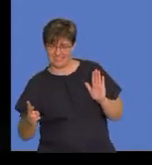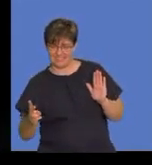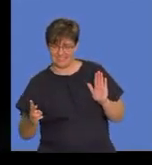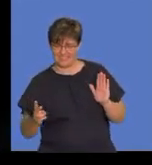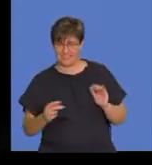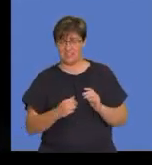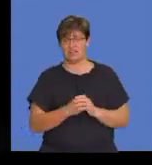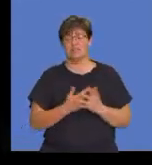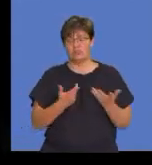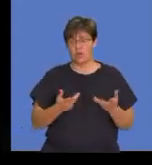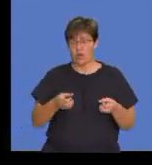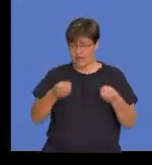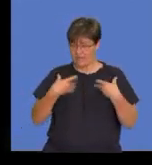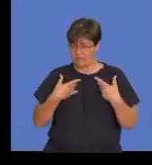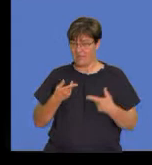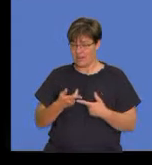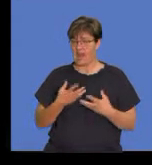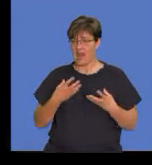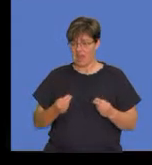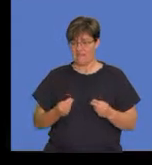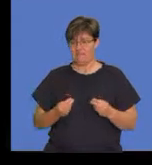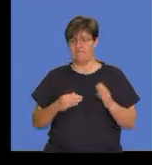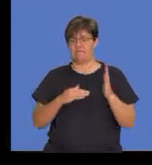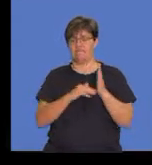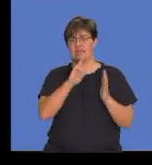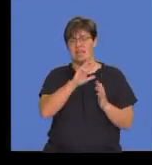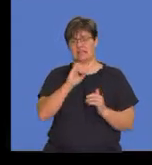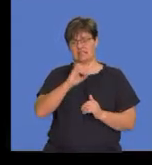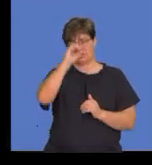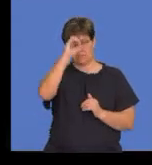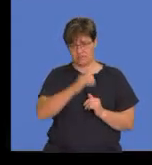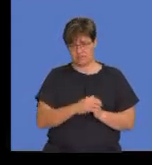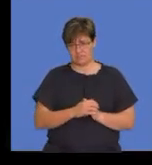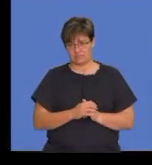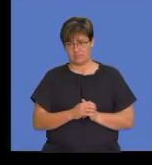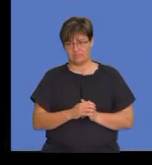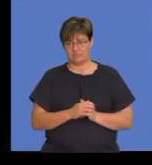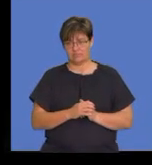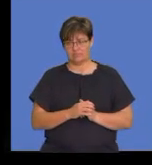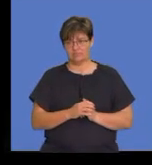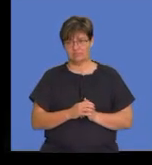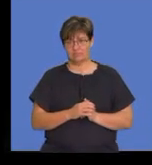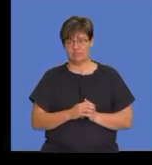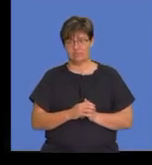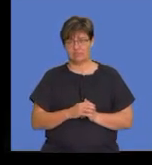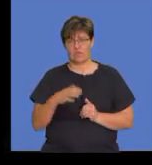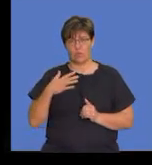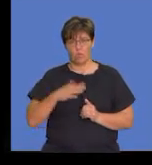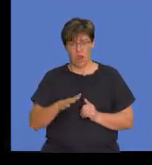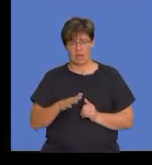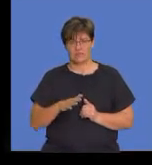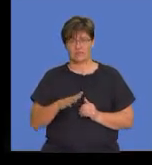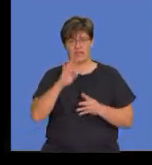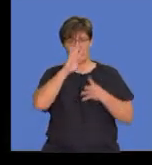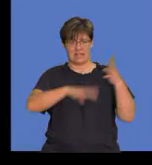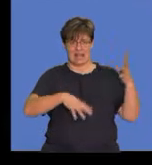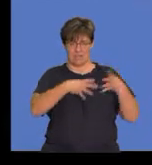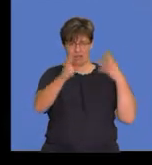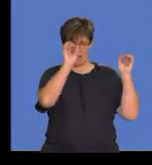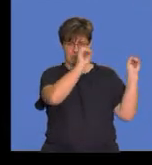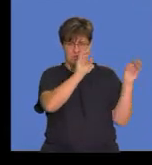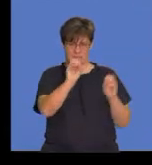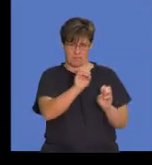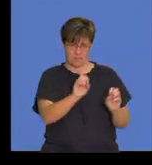for all the triangles, given that it is a right-angled triangle. Now, I want you to please